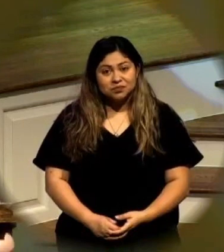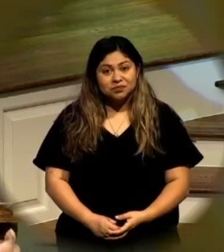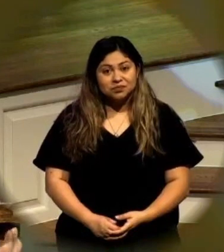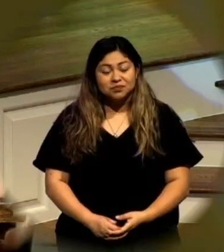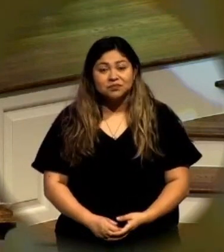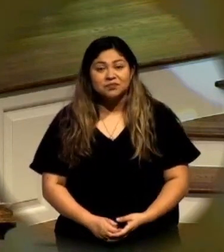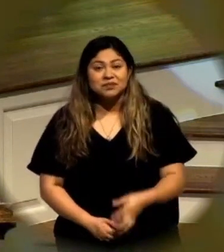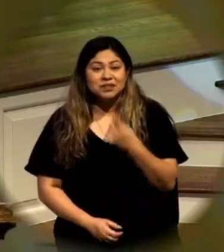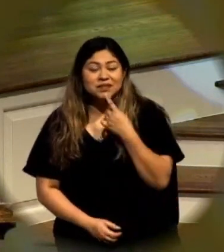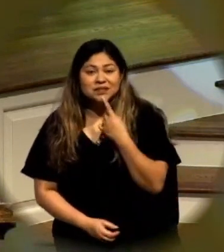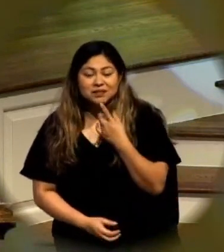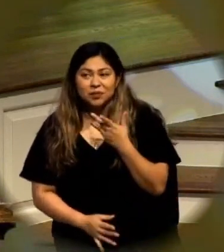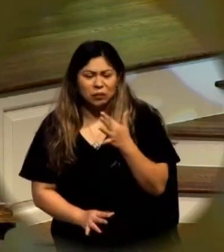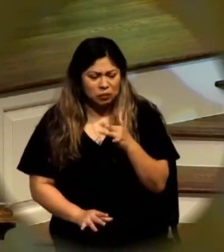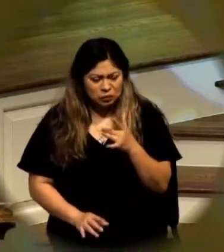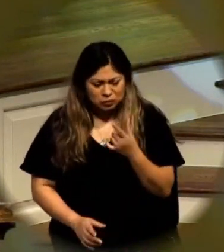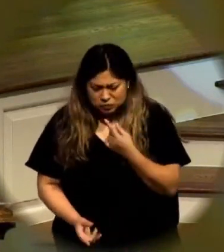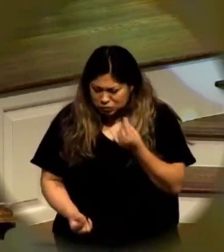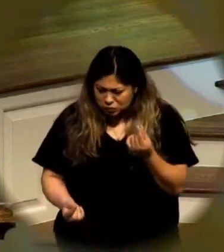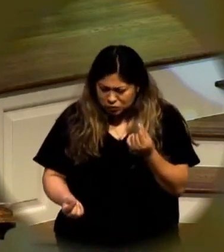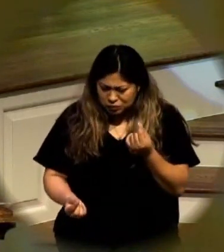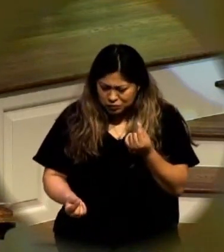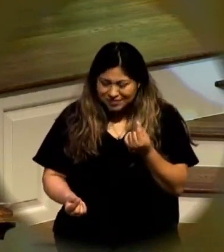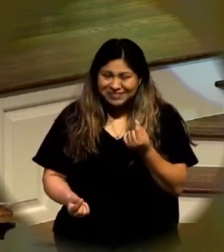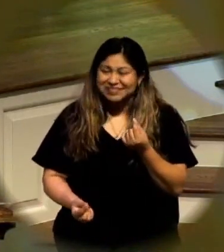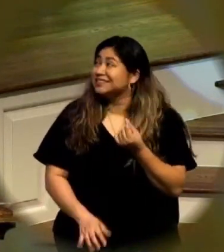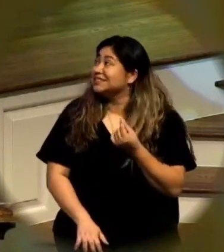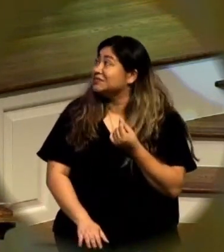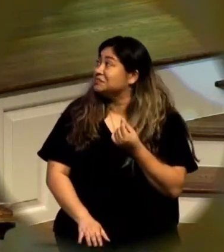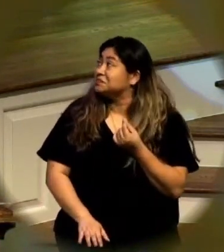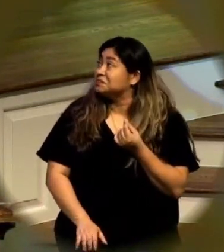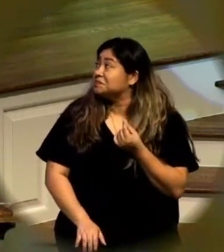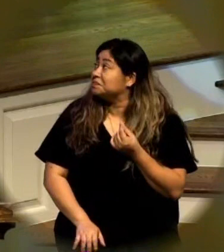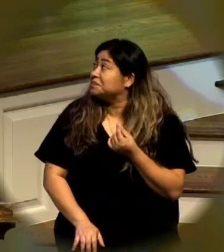Says an argument, friends, I'm sorry.